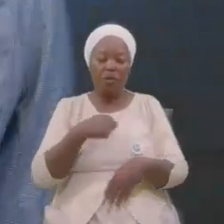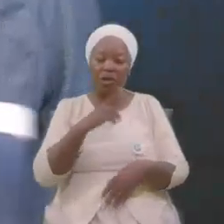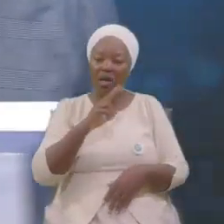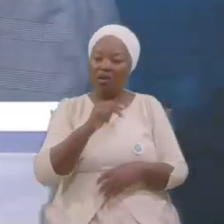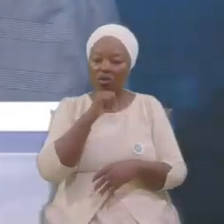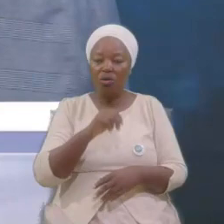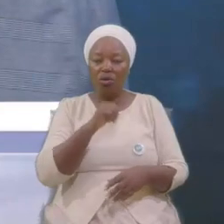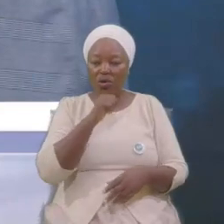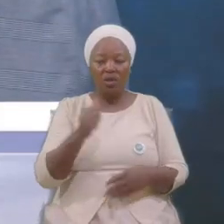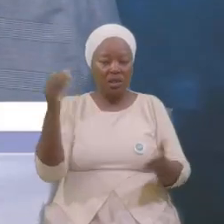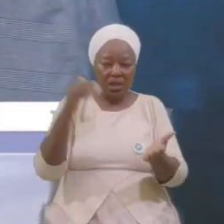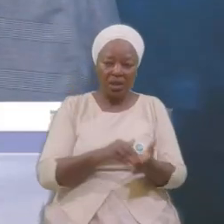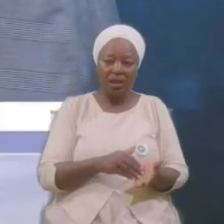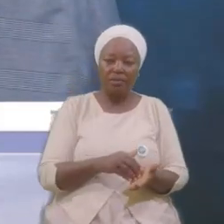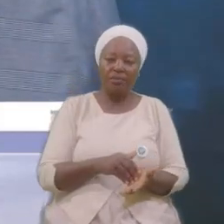And the